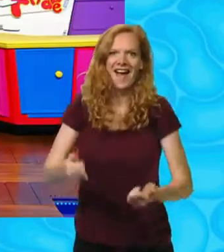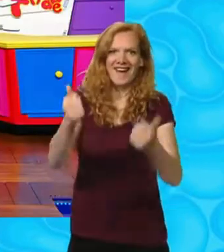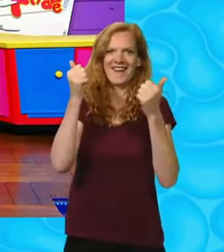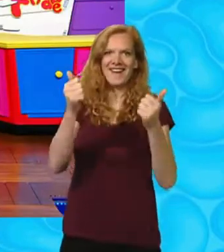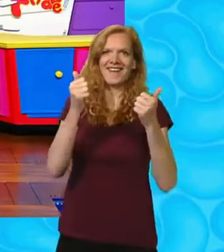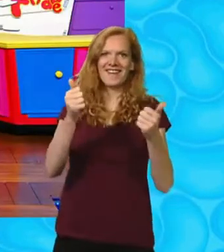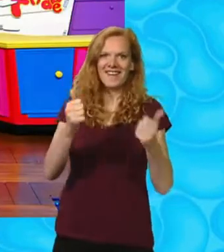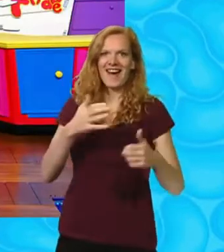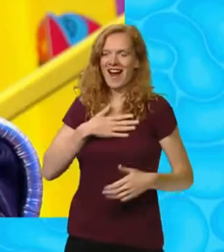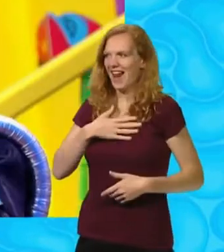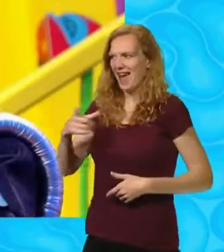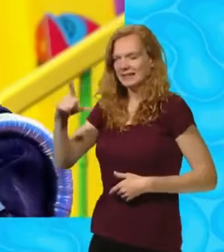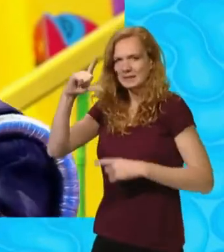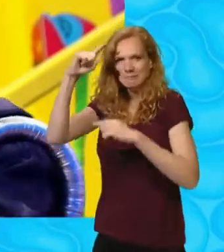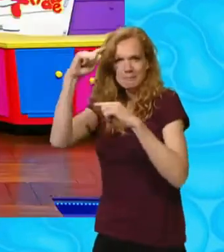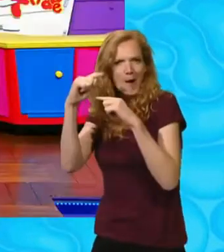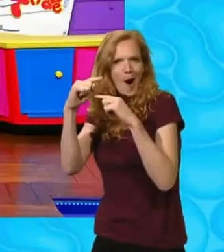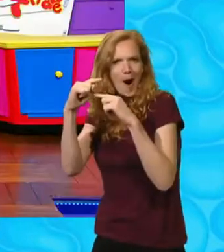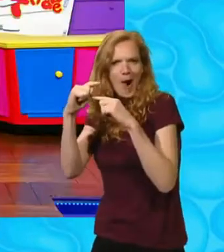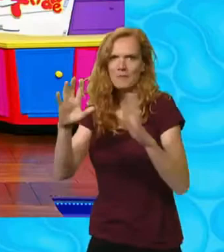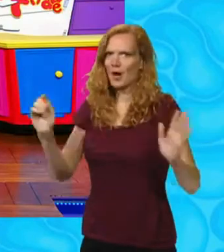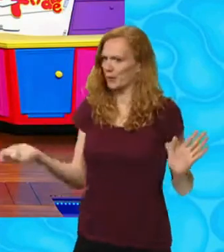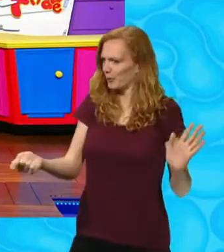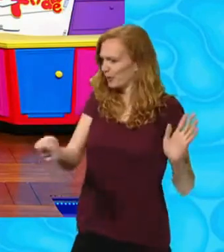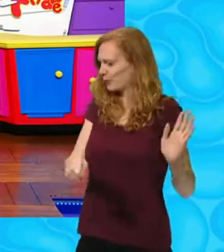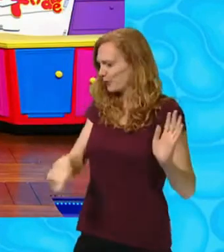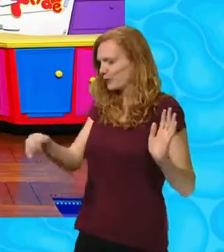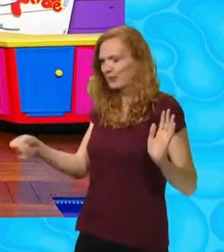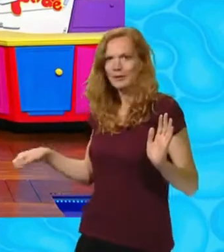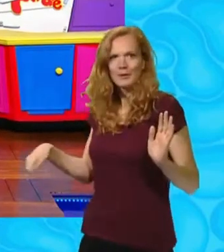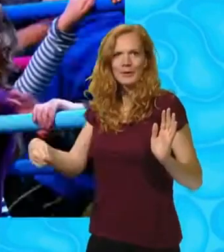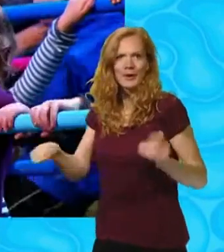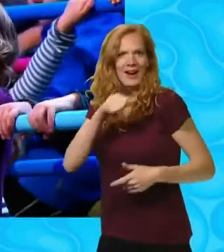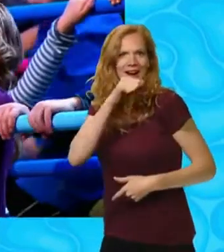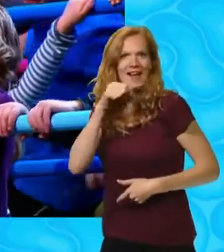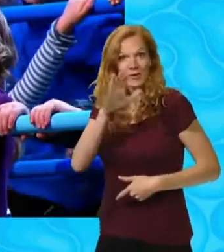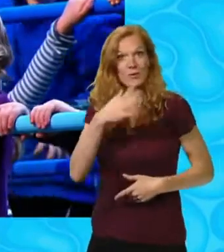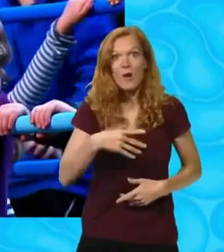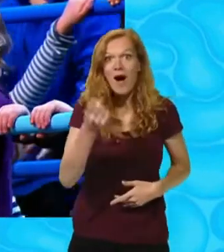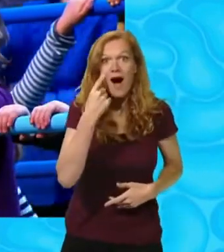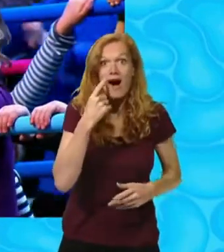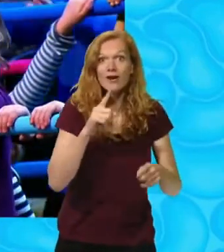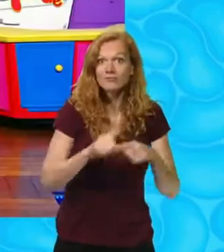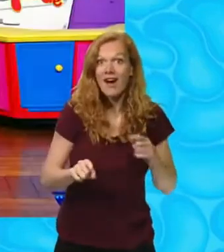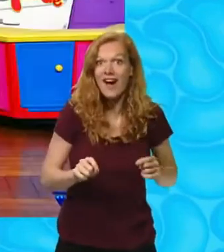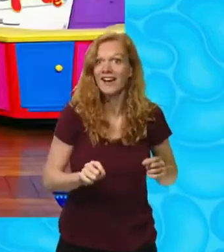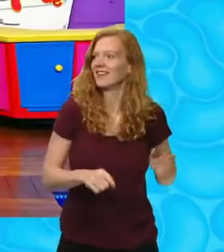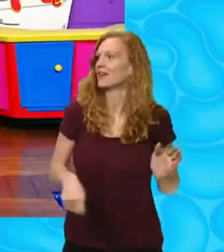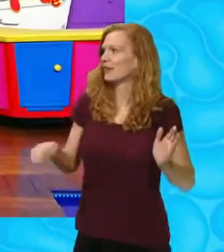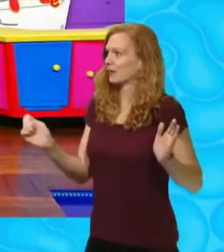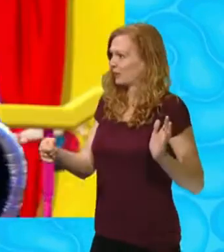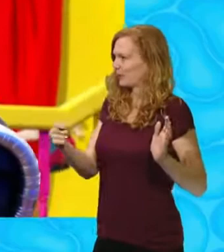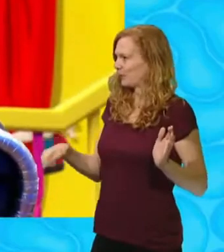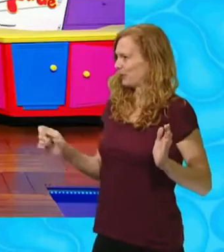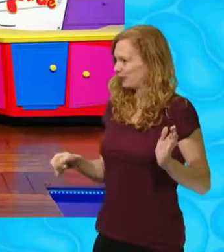you're thinking. Yes, it's small, but it's more than enough for dusting me fruity friends here. Shall we give it a go? All right, here we go.